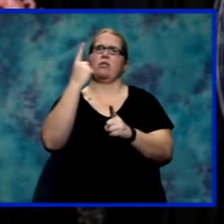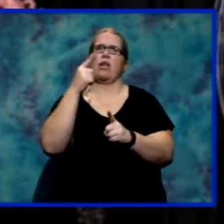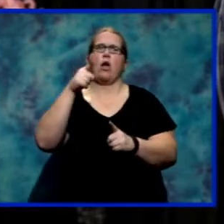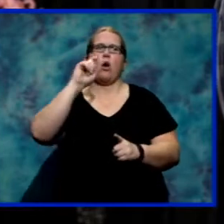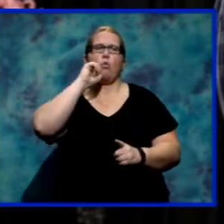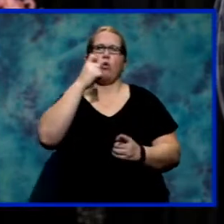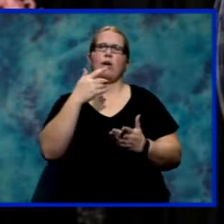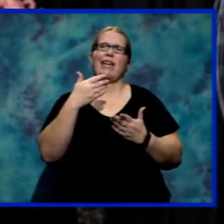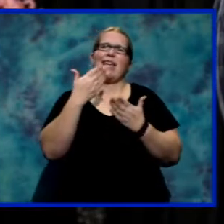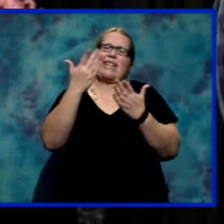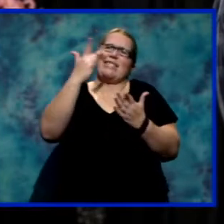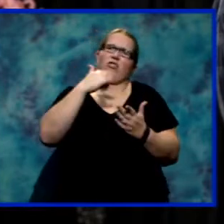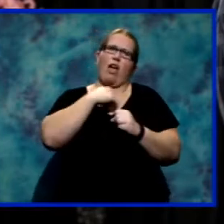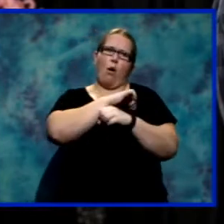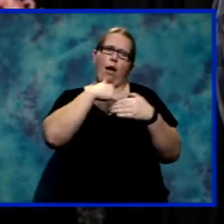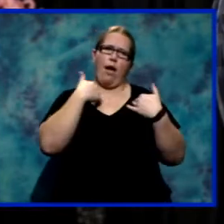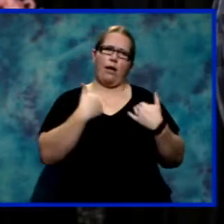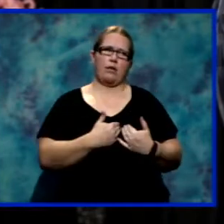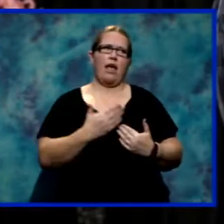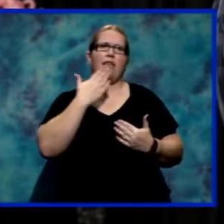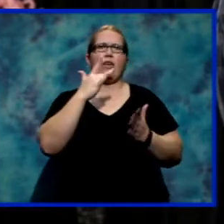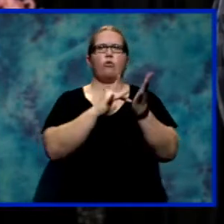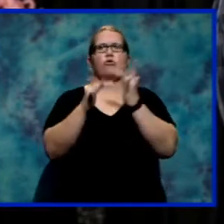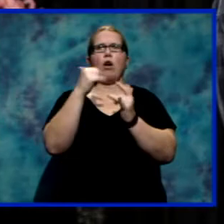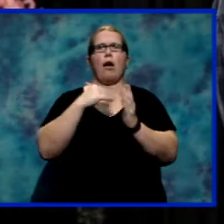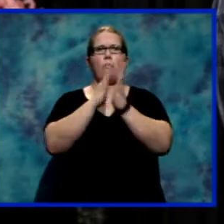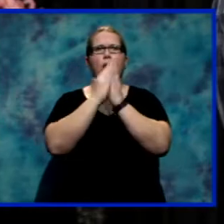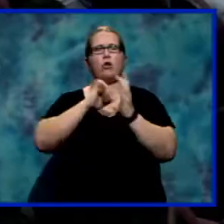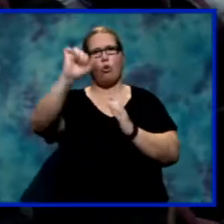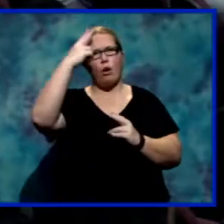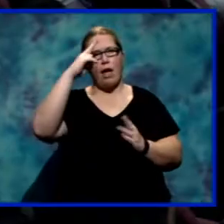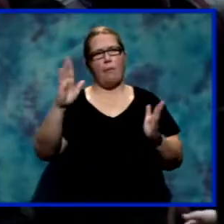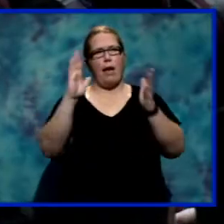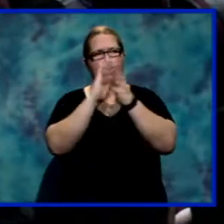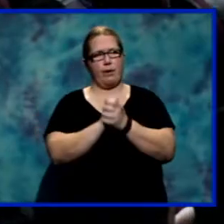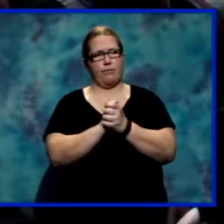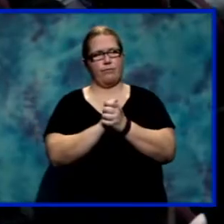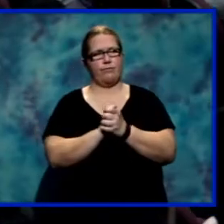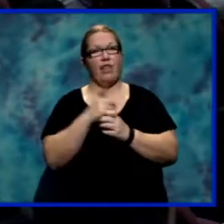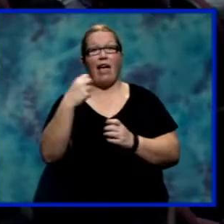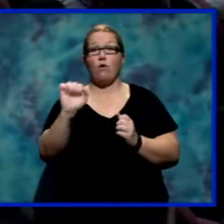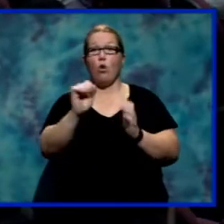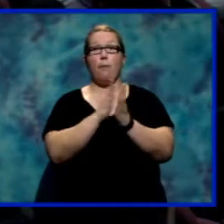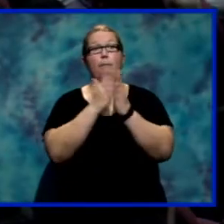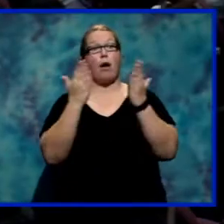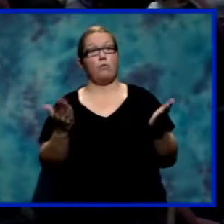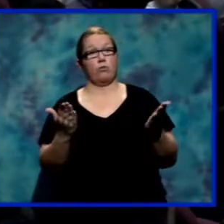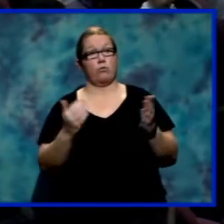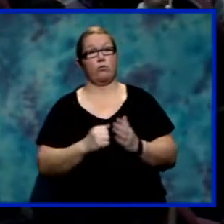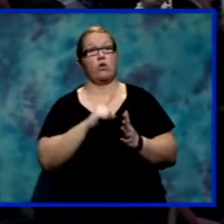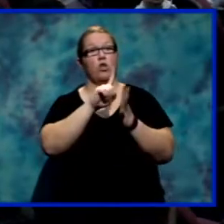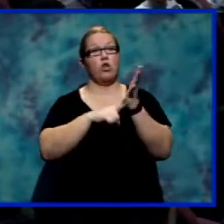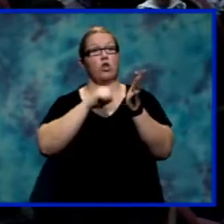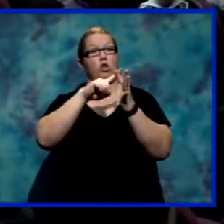he'll touch hearts now. Thank you, Jesus, I pray in your name. Amen. If you've got your Bibles, I want you to open them to